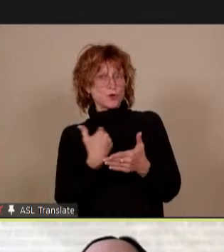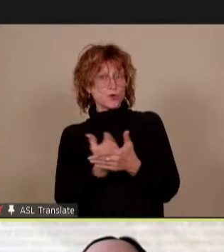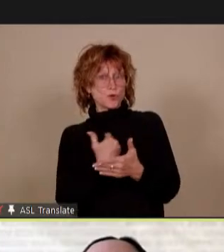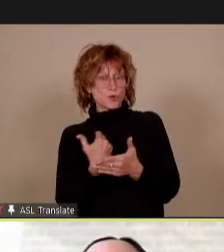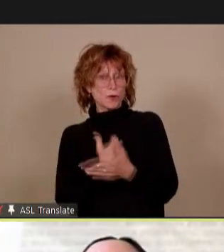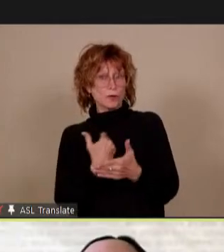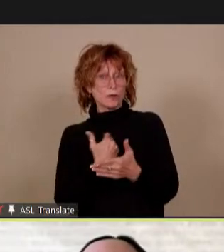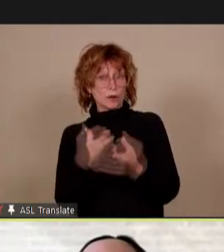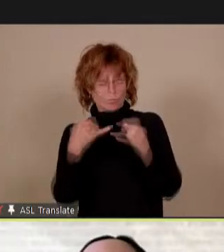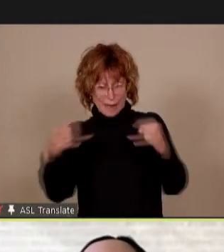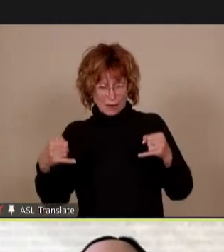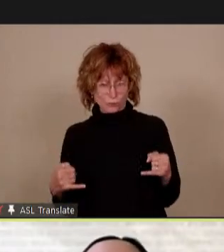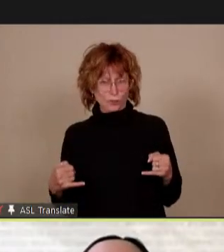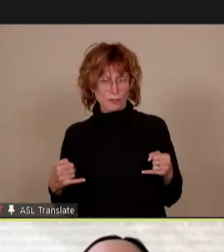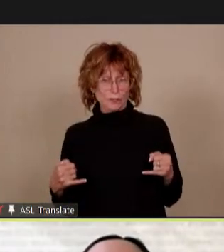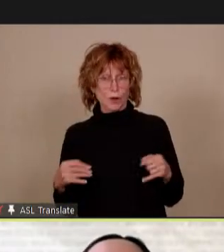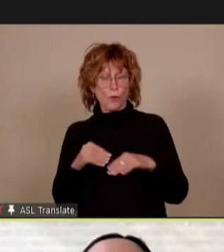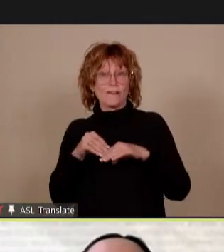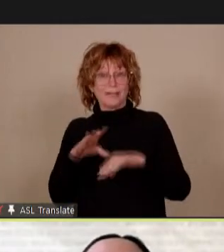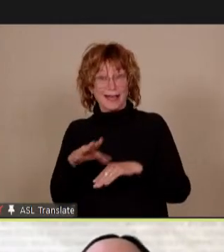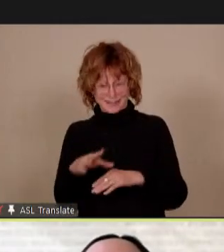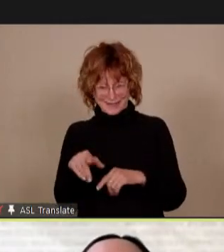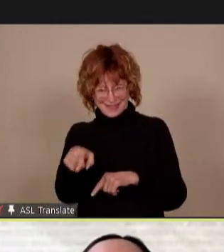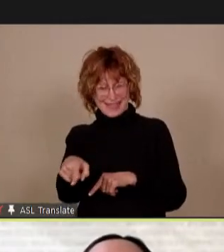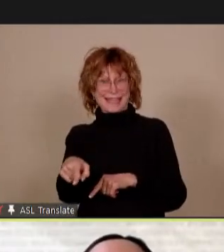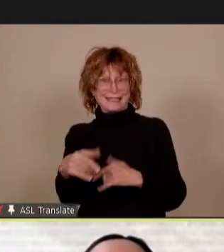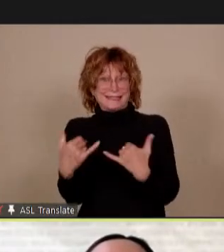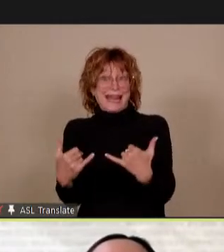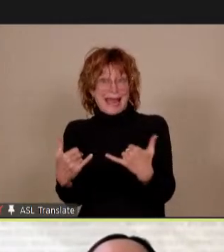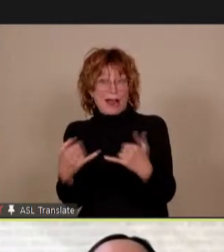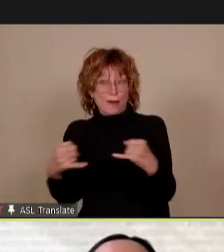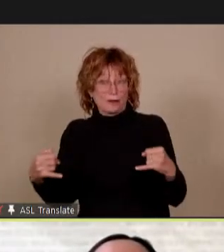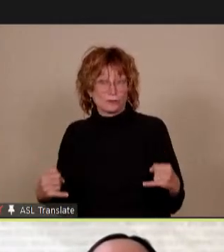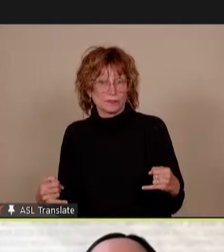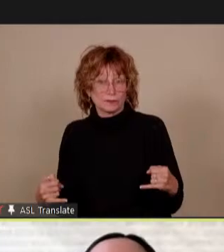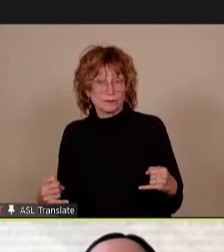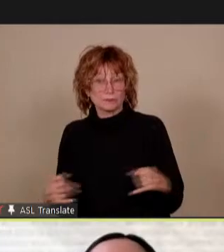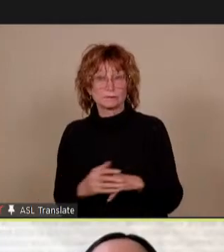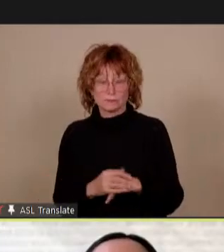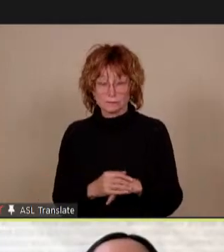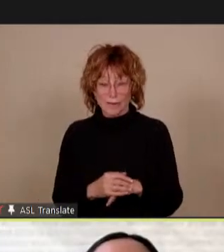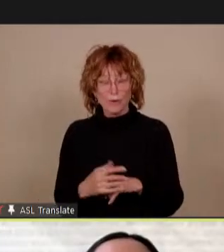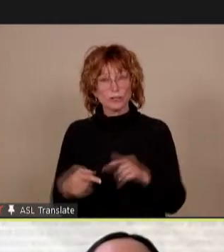affect these existing boundaries. So I just wanted to introduce that to you for now.